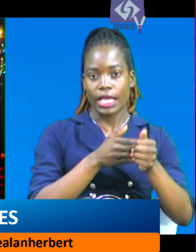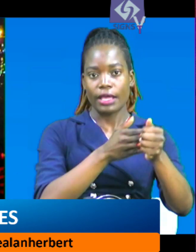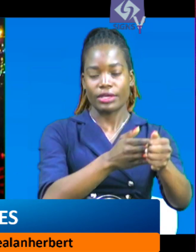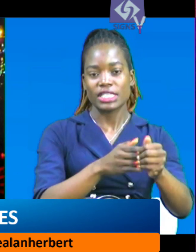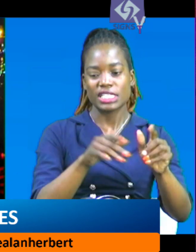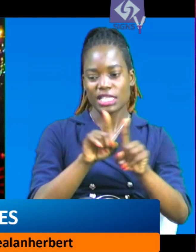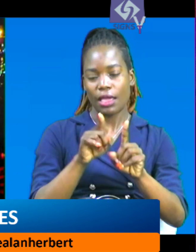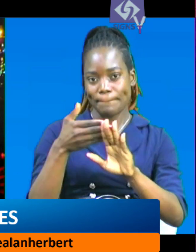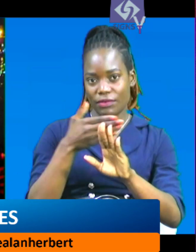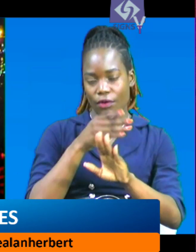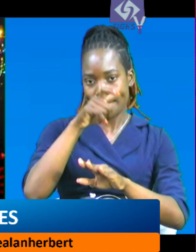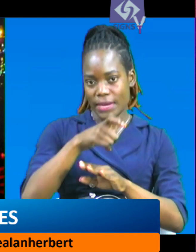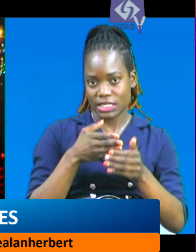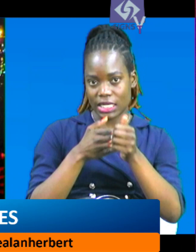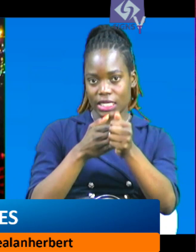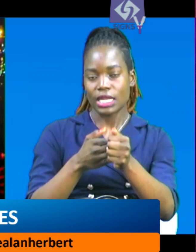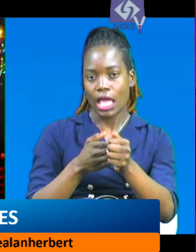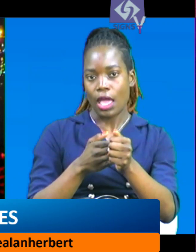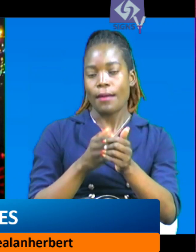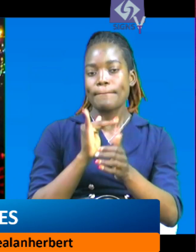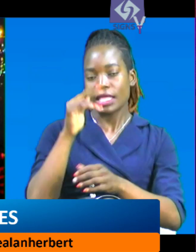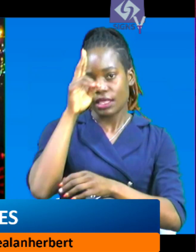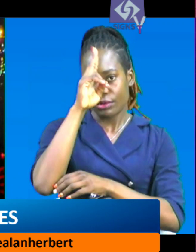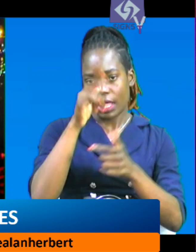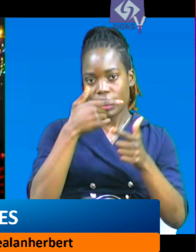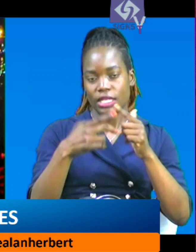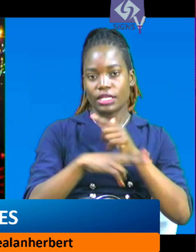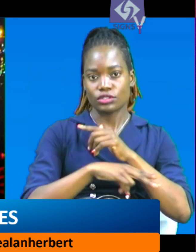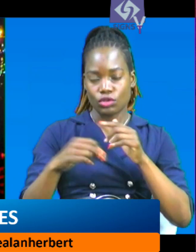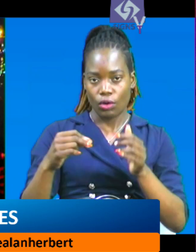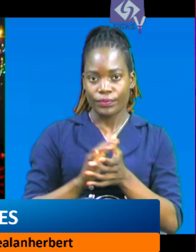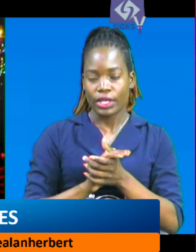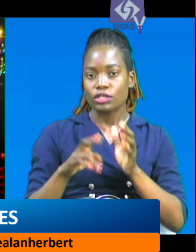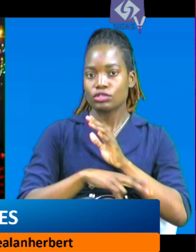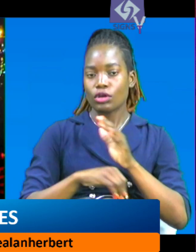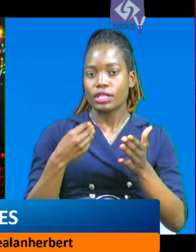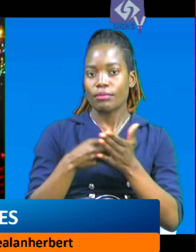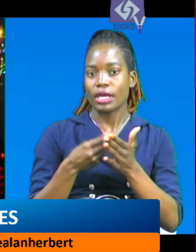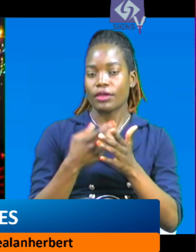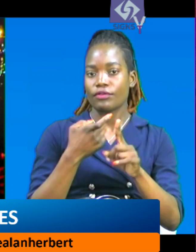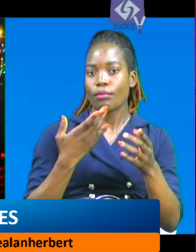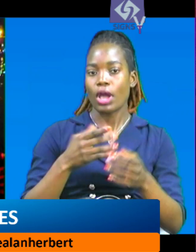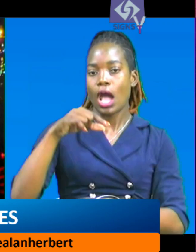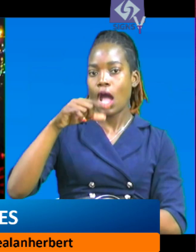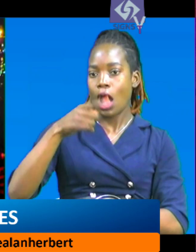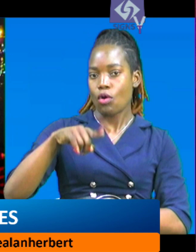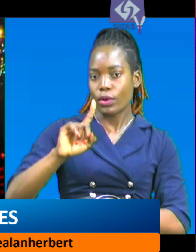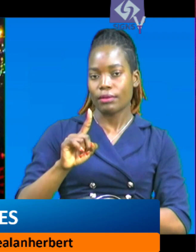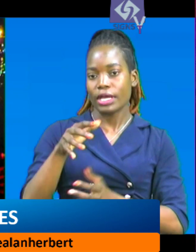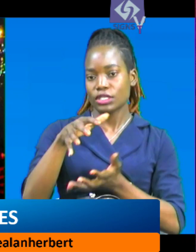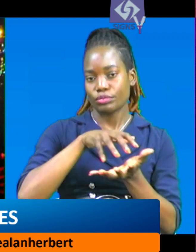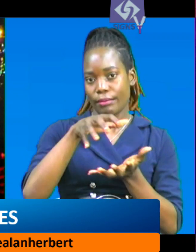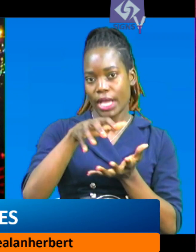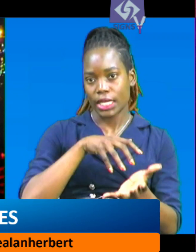is the norm, and stole the cash, which was from the weekend sales of Quickmart supermarkets.